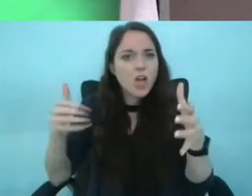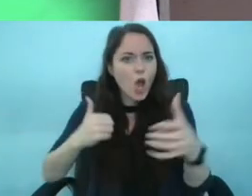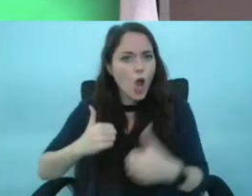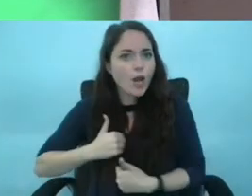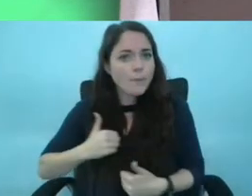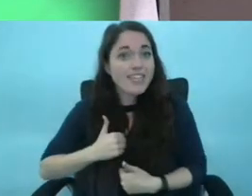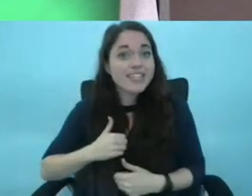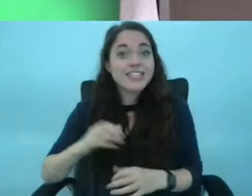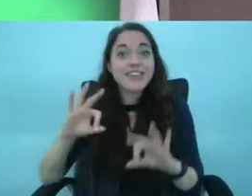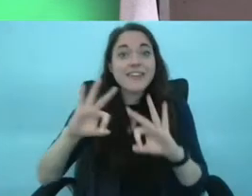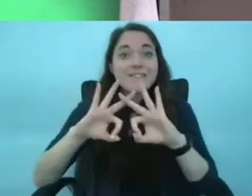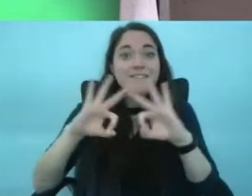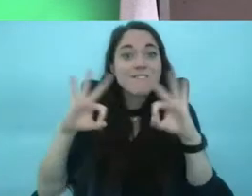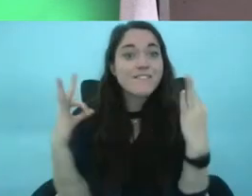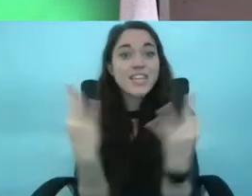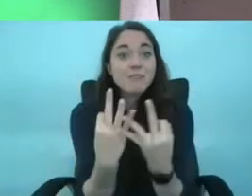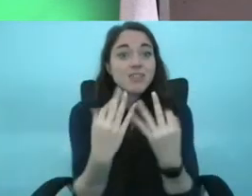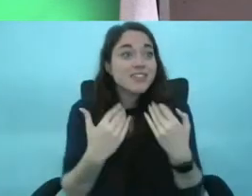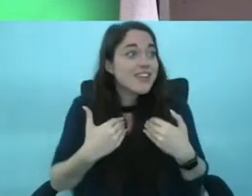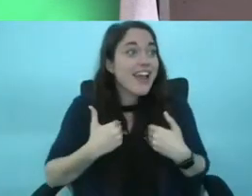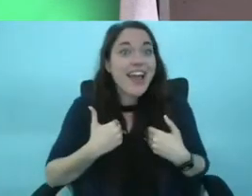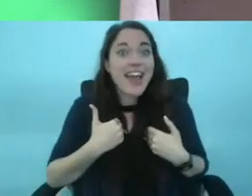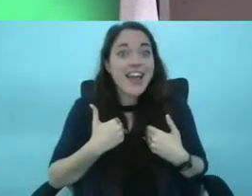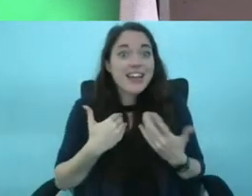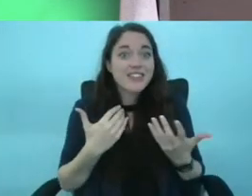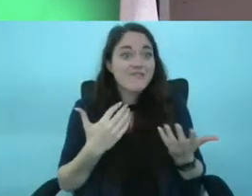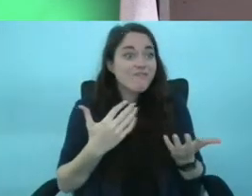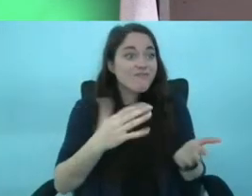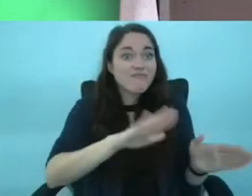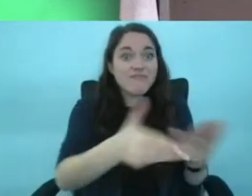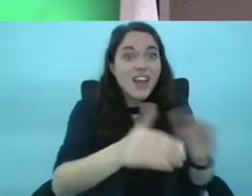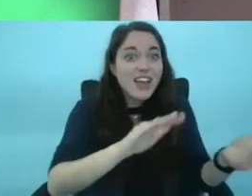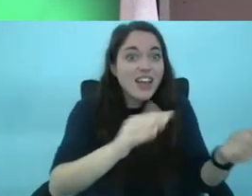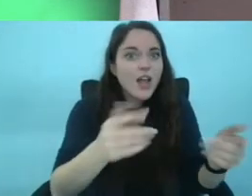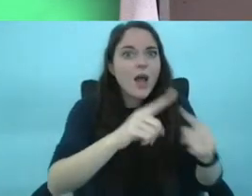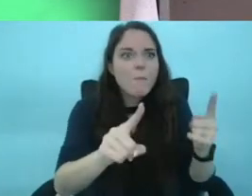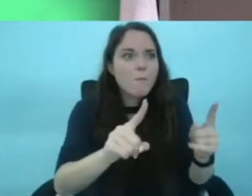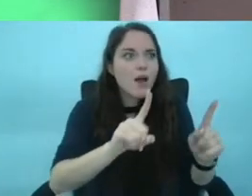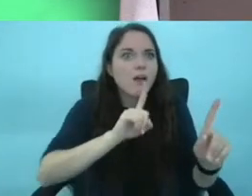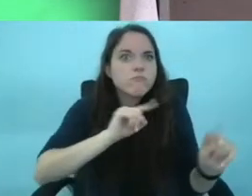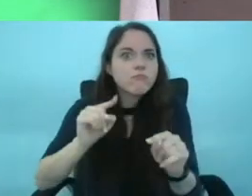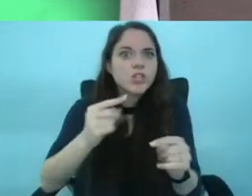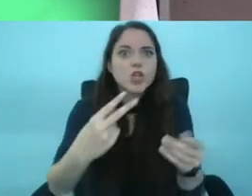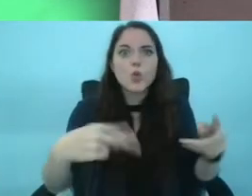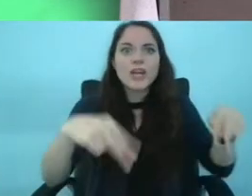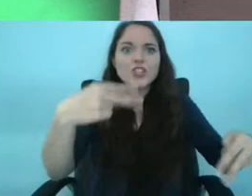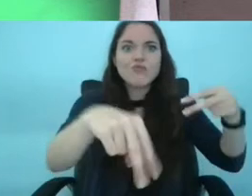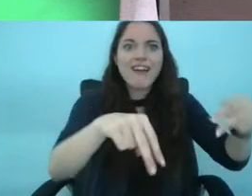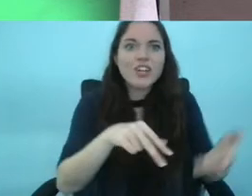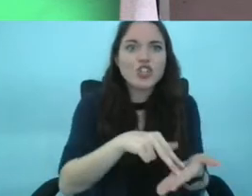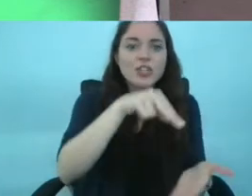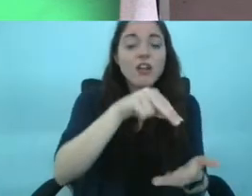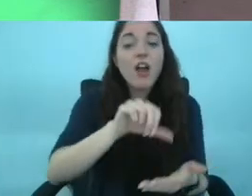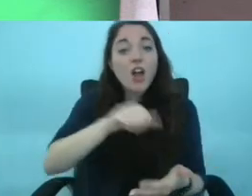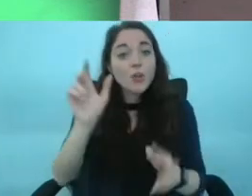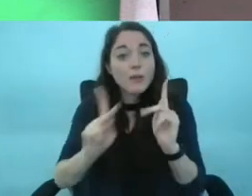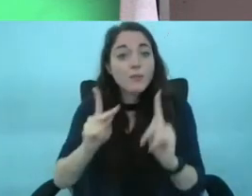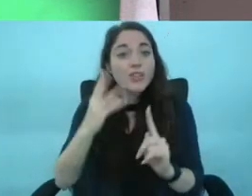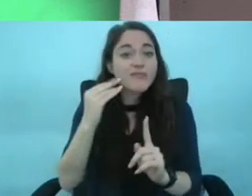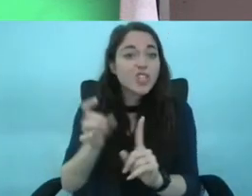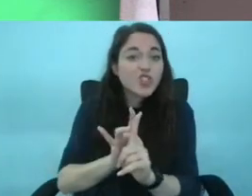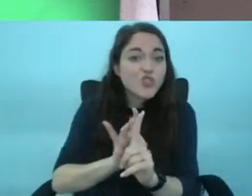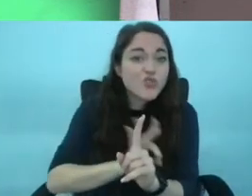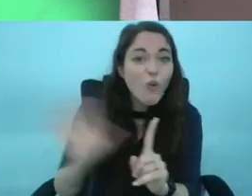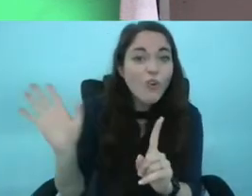by resurrection. There's more to the story. Others were tortured and refused to be released so that